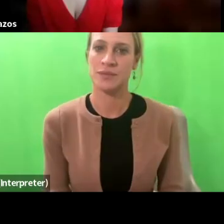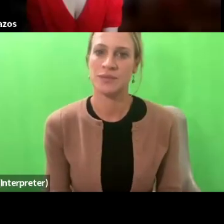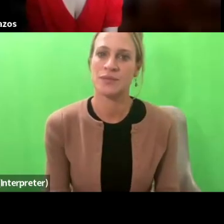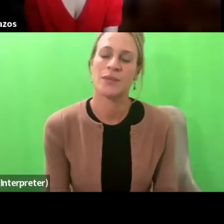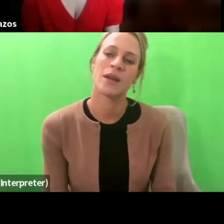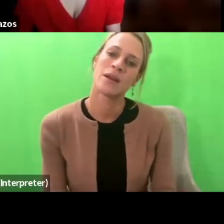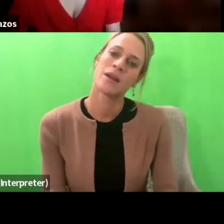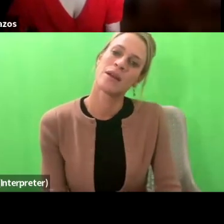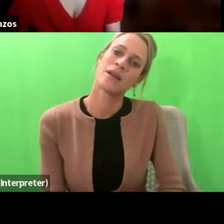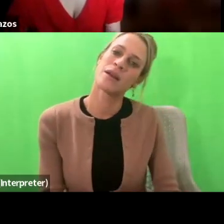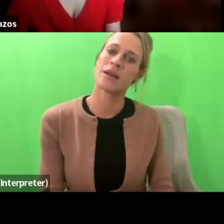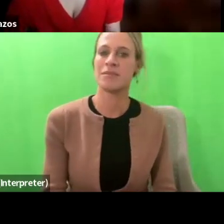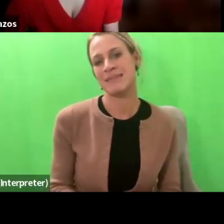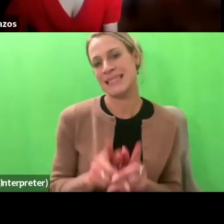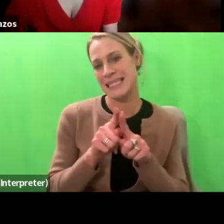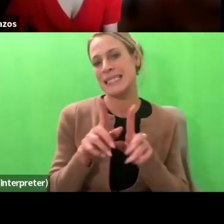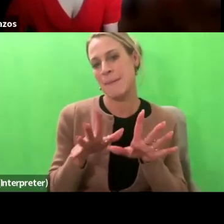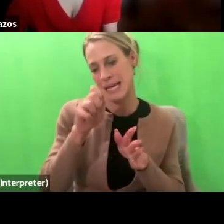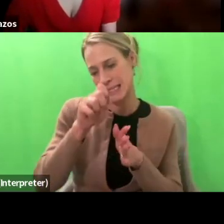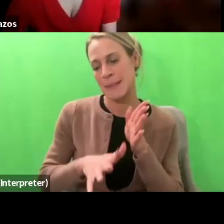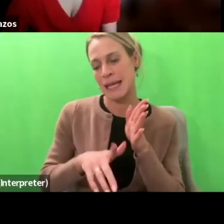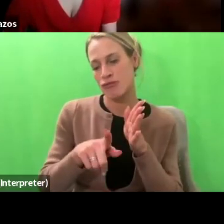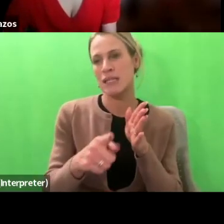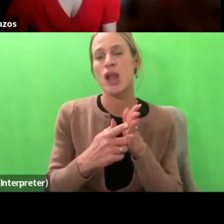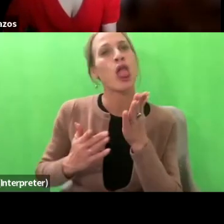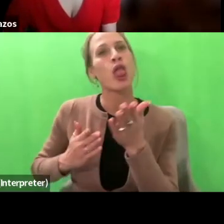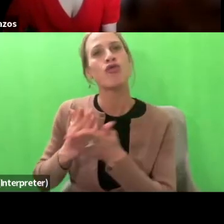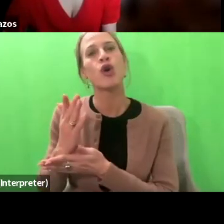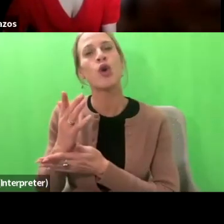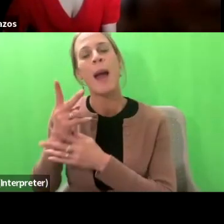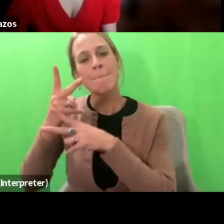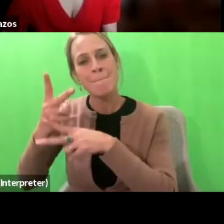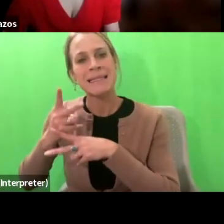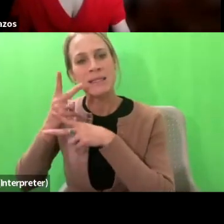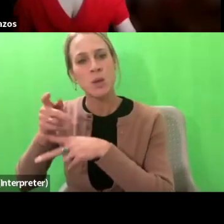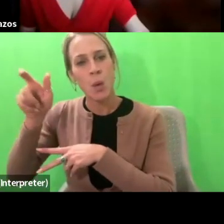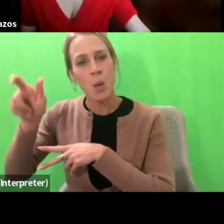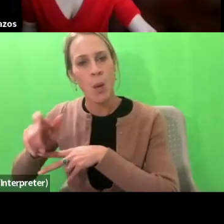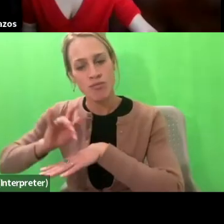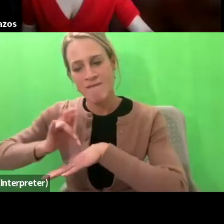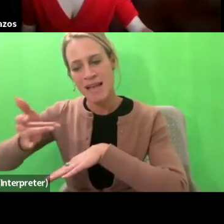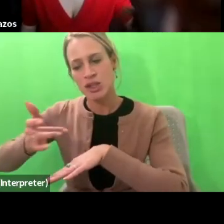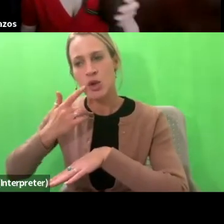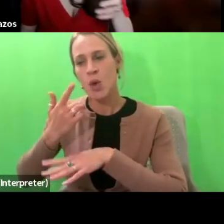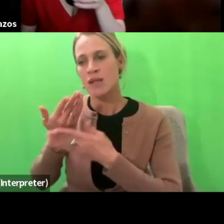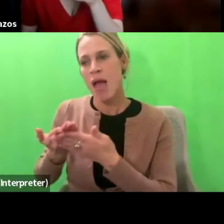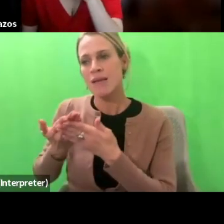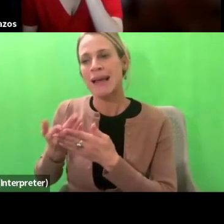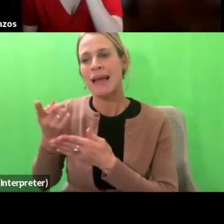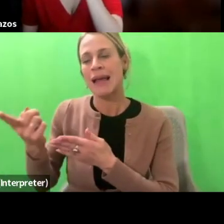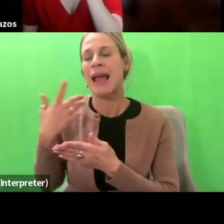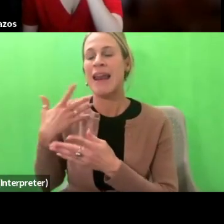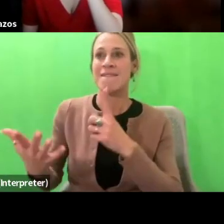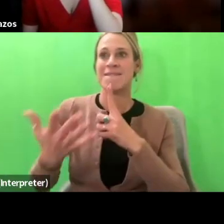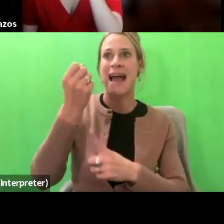I mean, again, similar to Maria, it was through a mentor that I found my way to Phoebe's work. So I was very